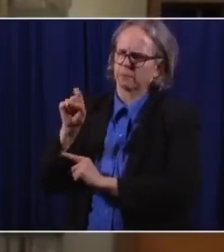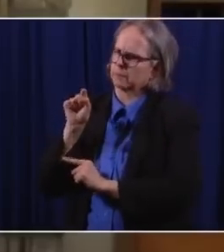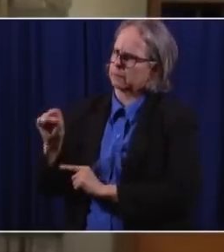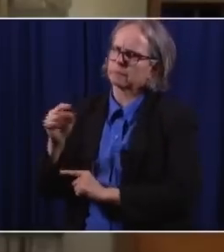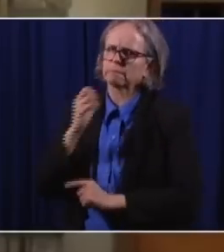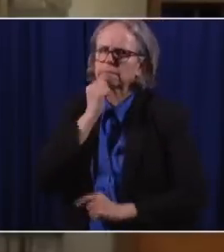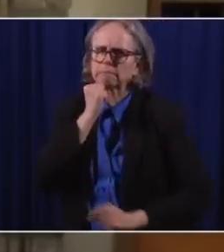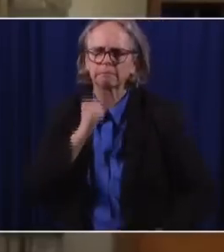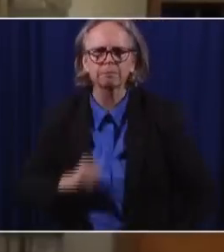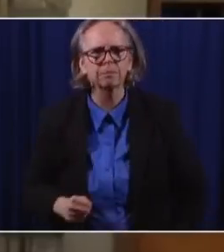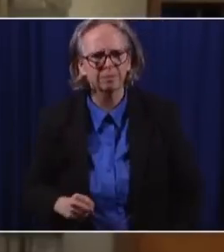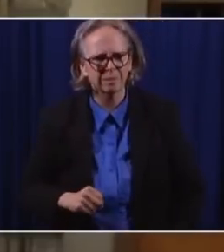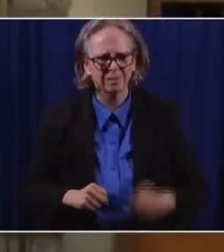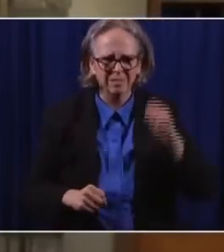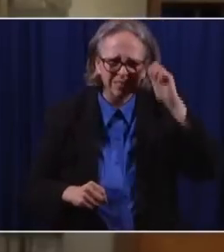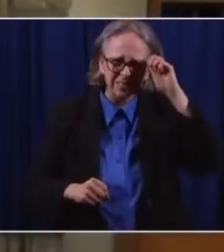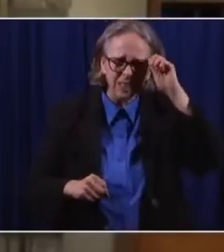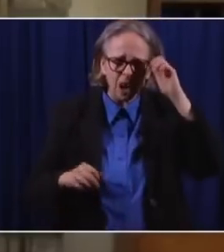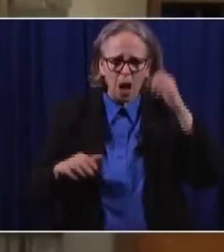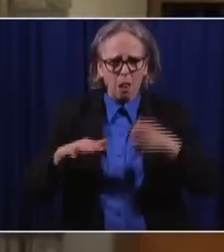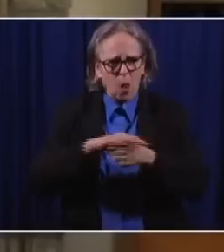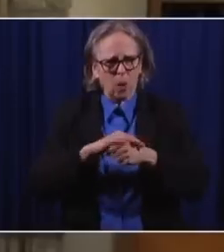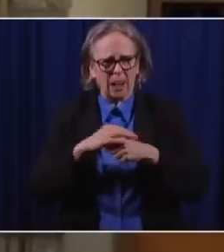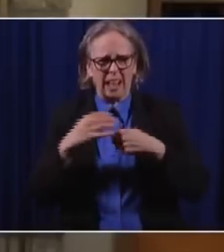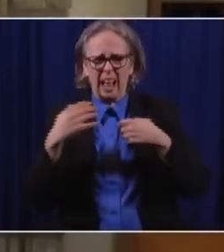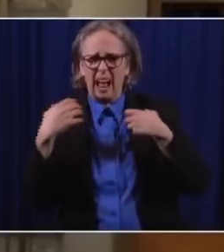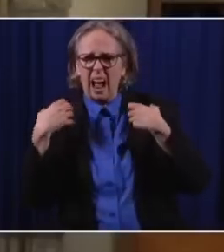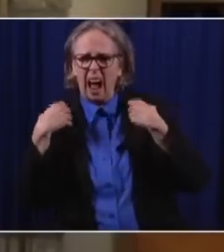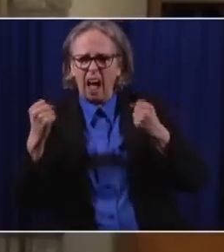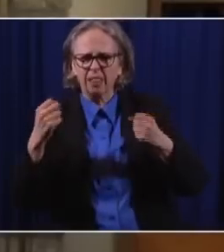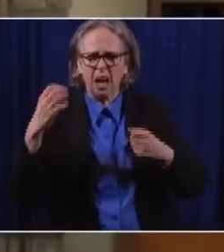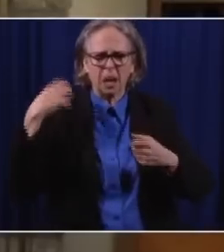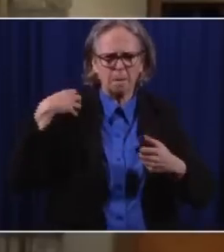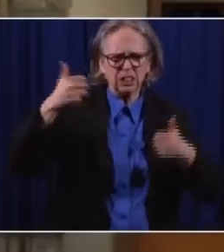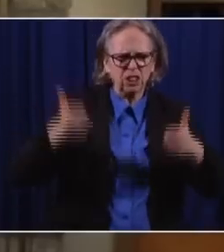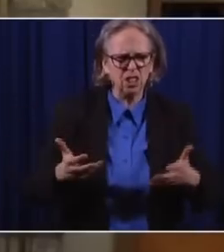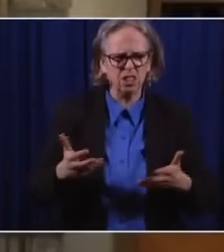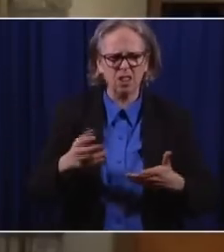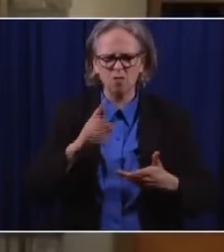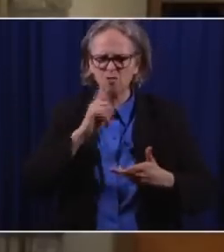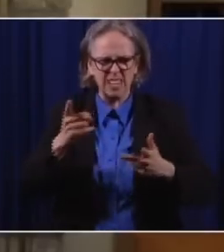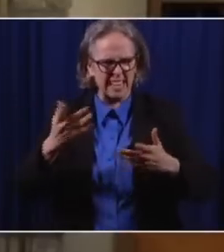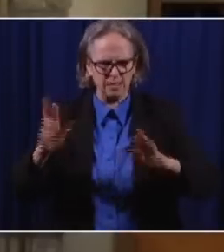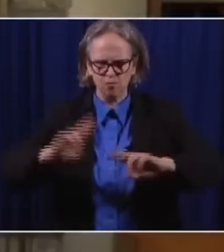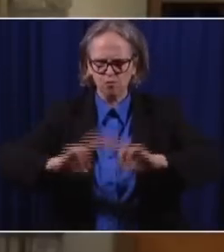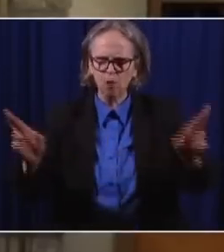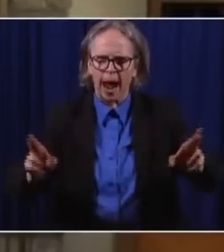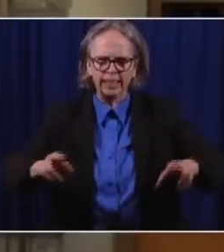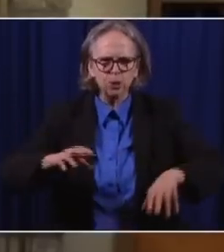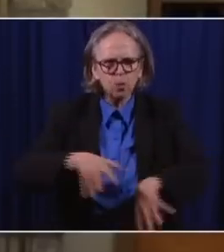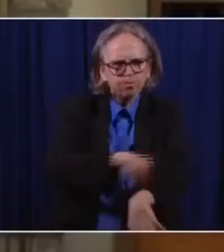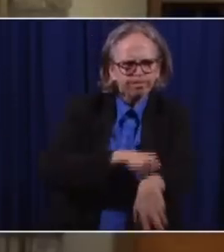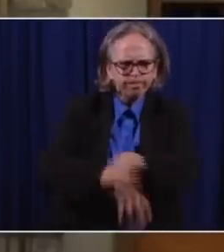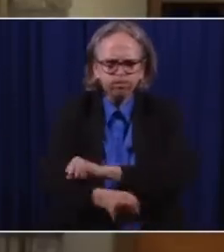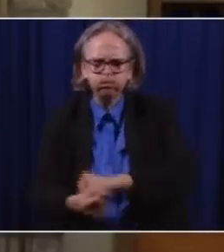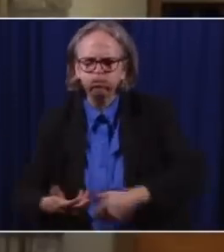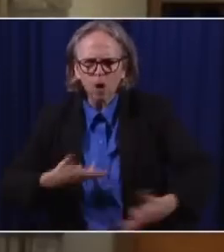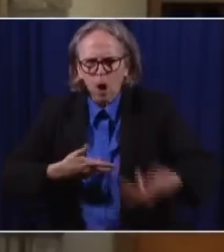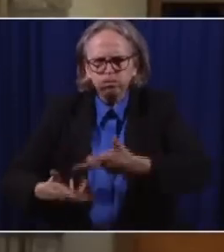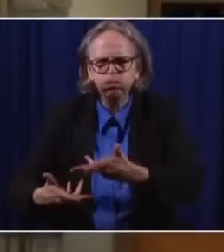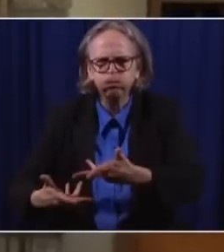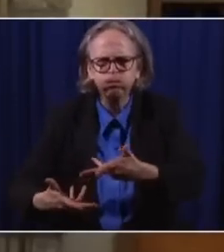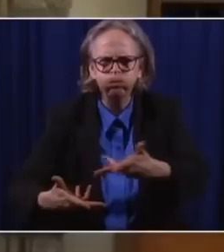health commissioners have been our boots on the ground as well as their troops. They're fighting every single day, all day, to fight this